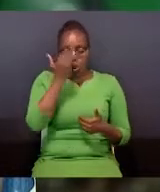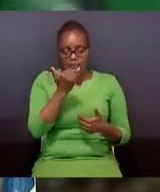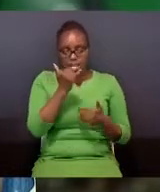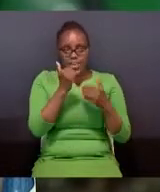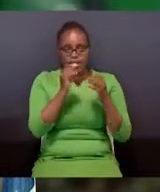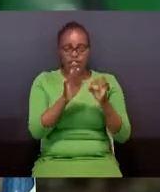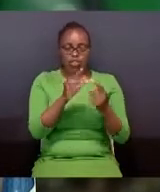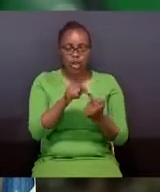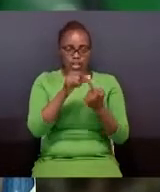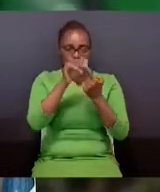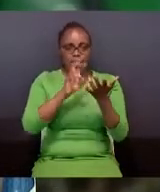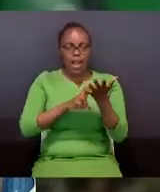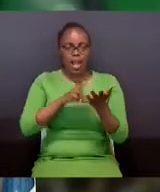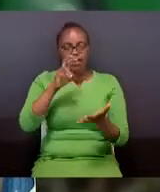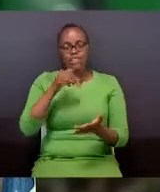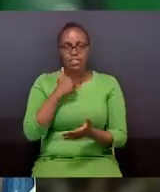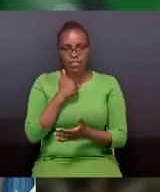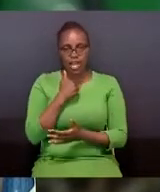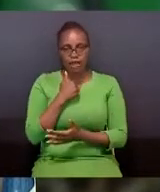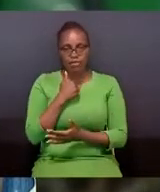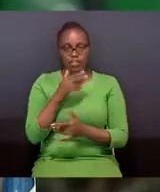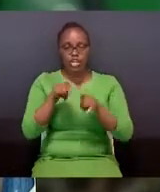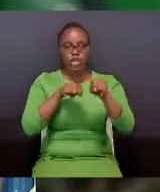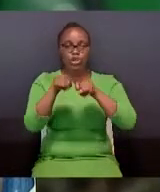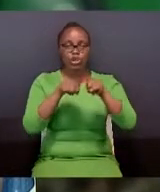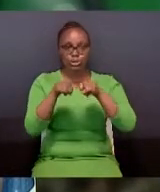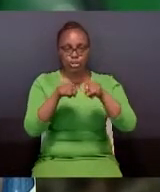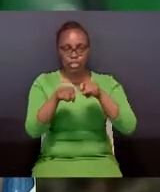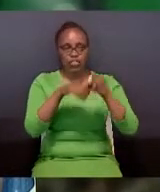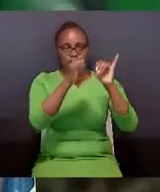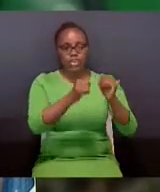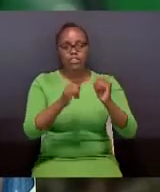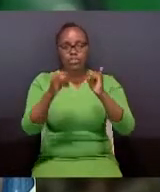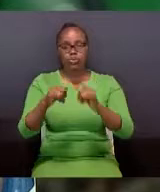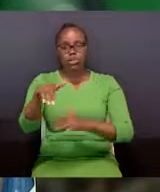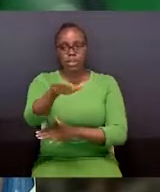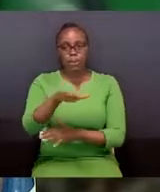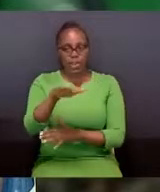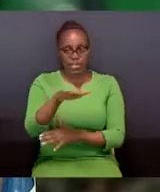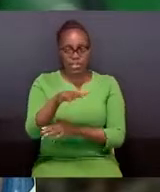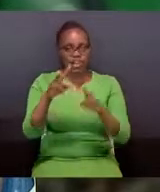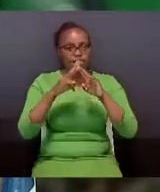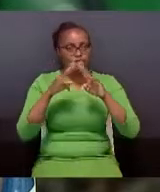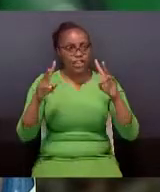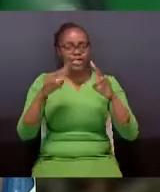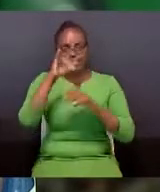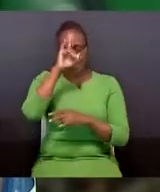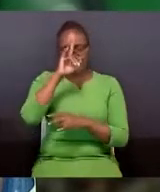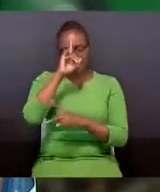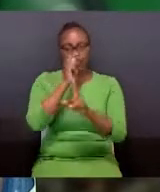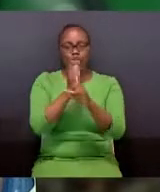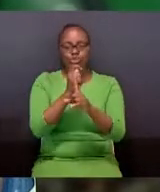unique advantage in controlling the digital space, is a very serious